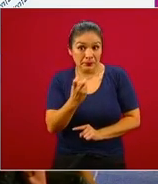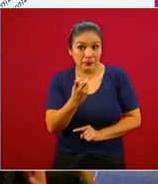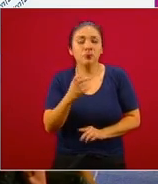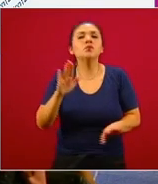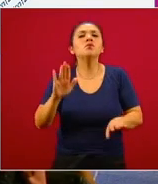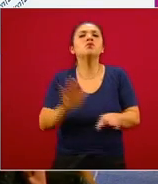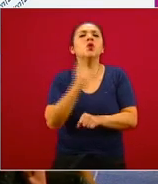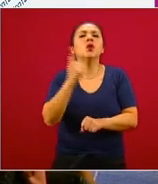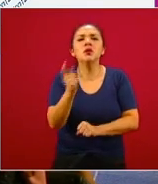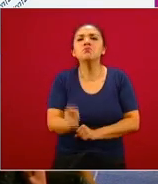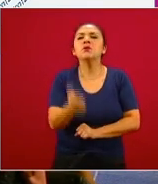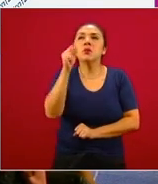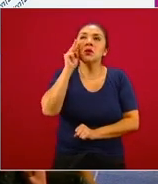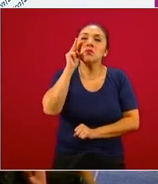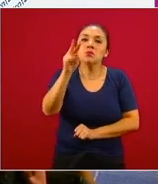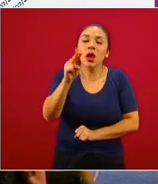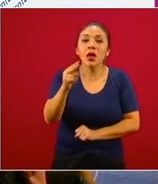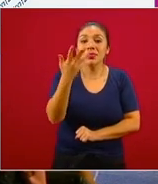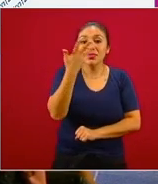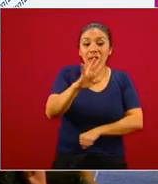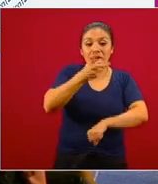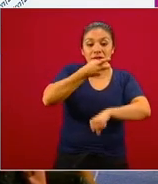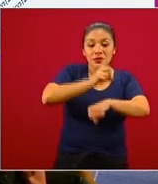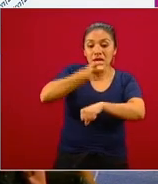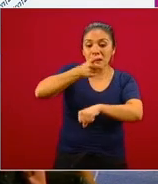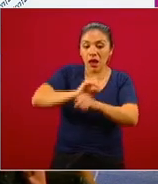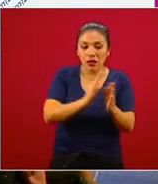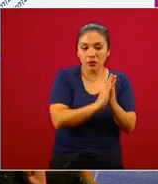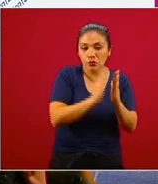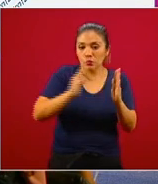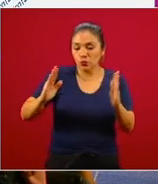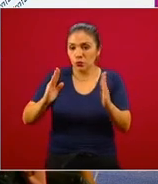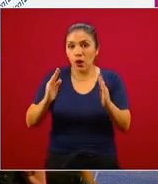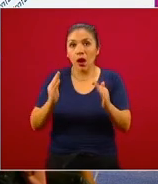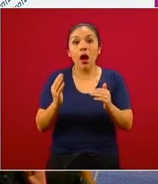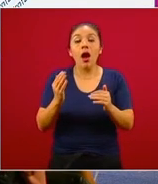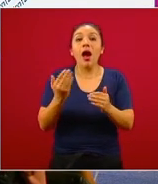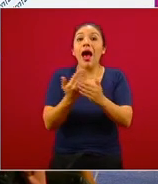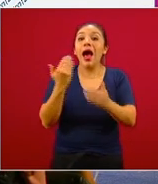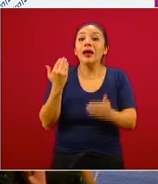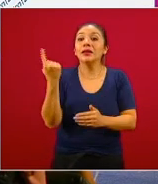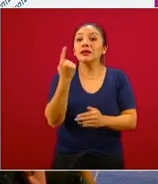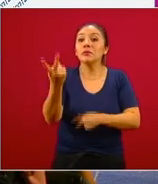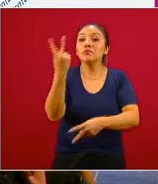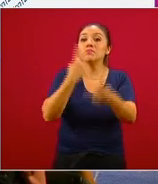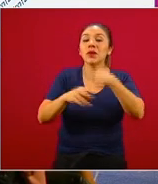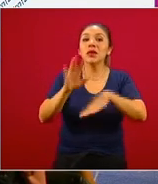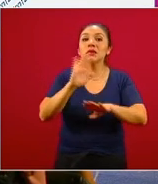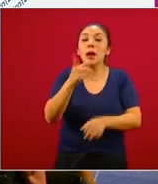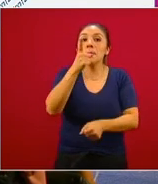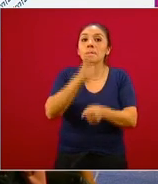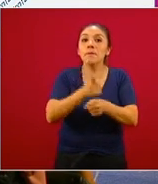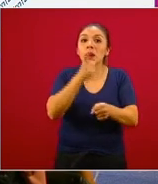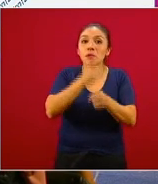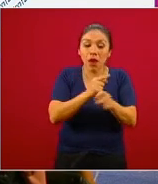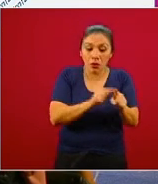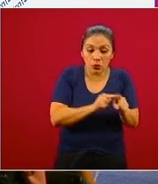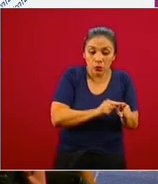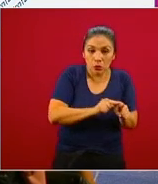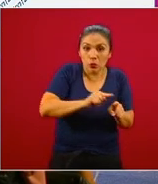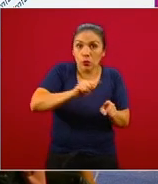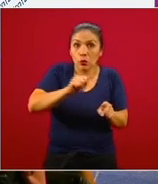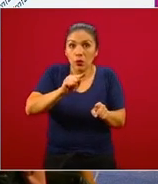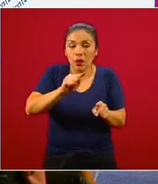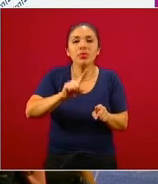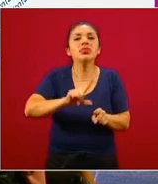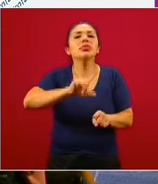and they made this prediction based on the very first cases that we had in a period of 10 days before